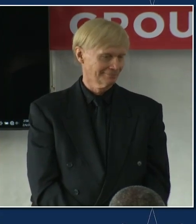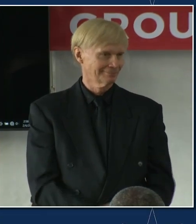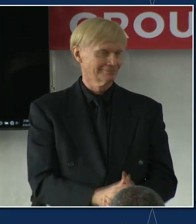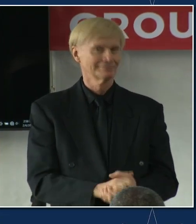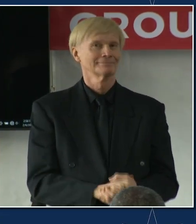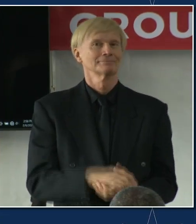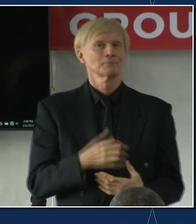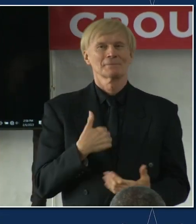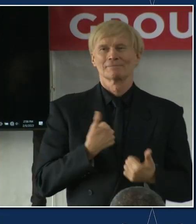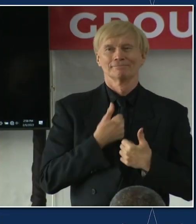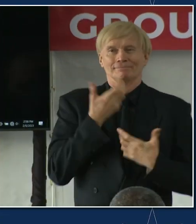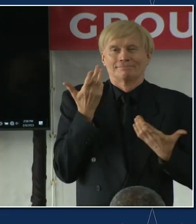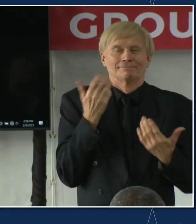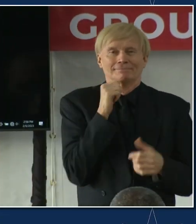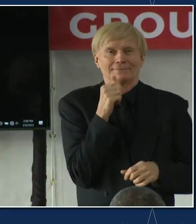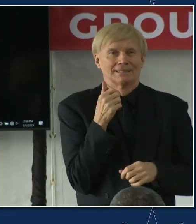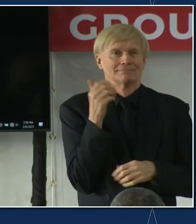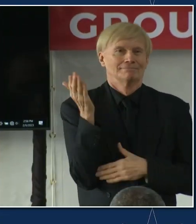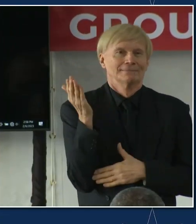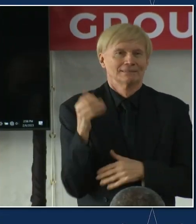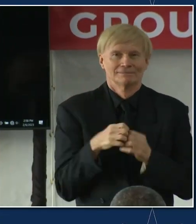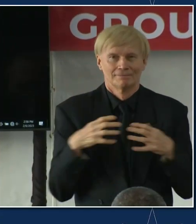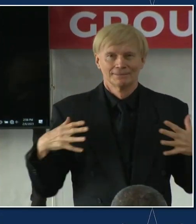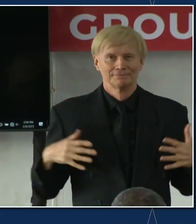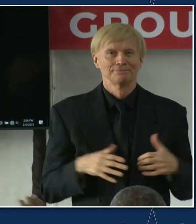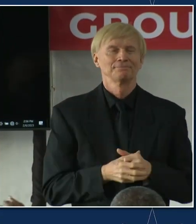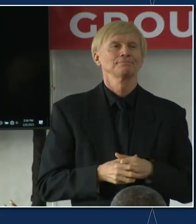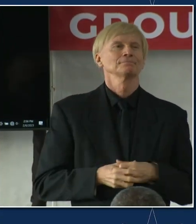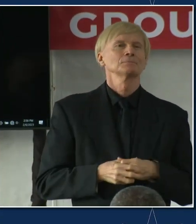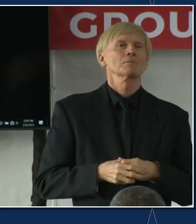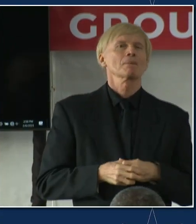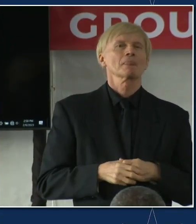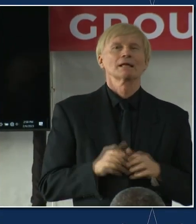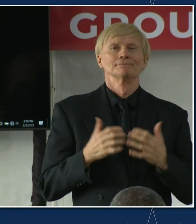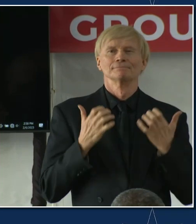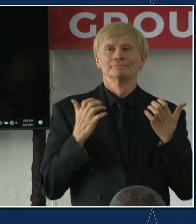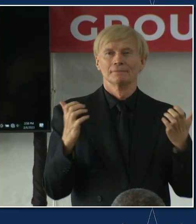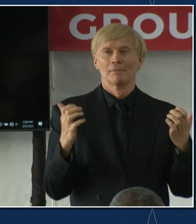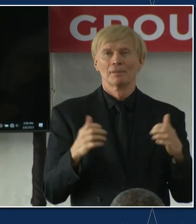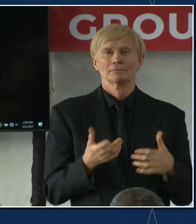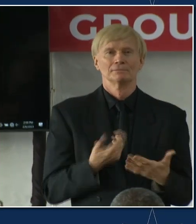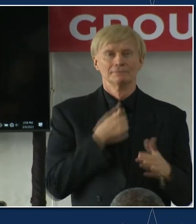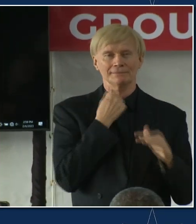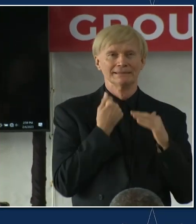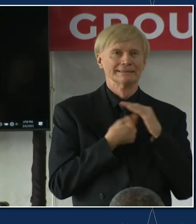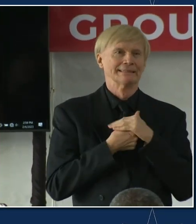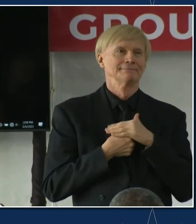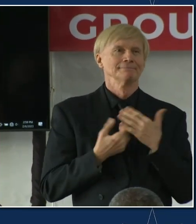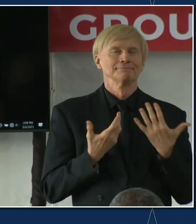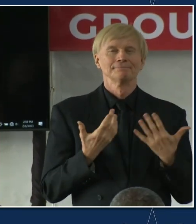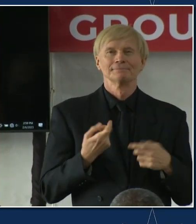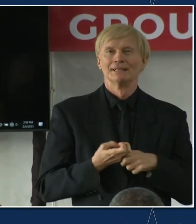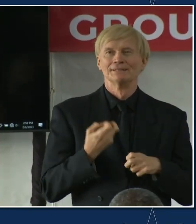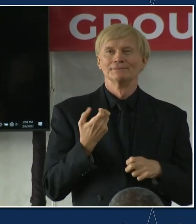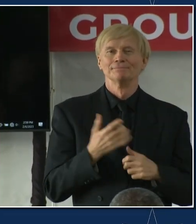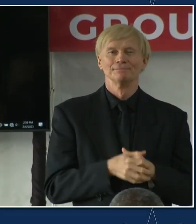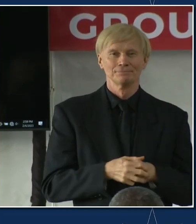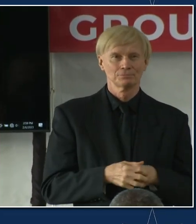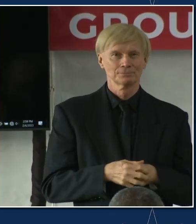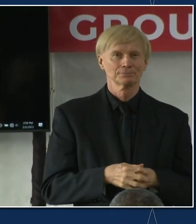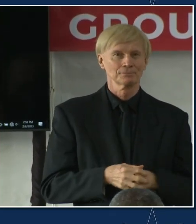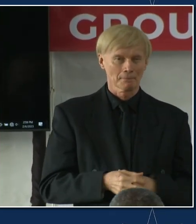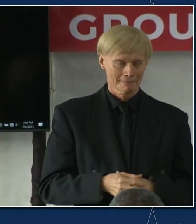I'm not a public speaker, so bear with me. I'm usually behind the scenes, but